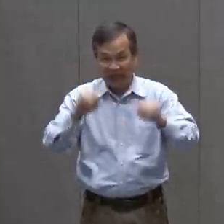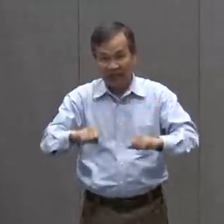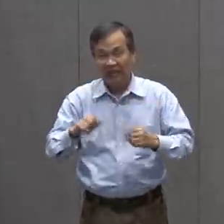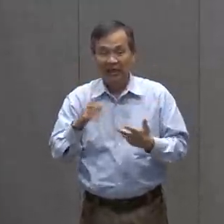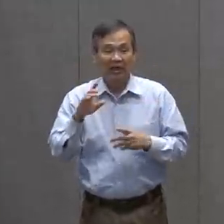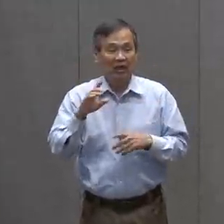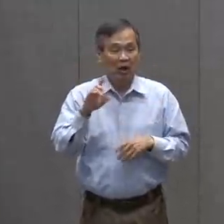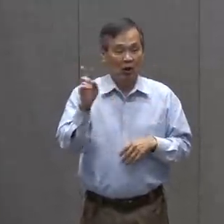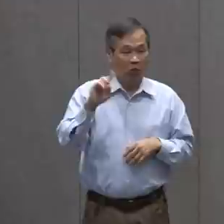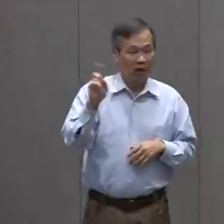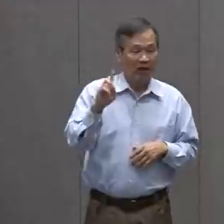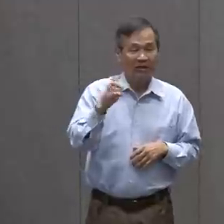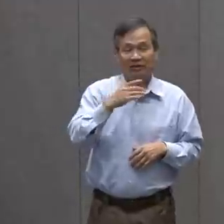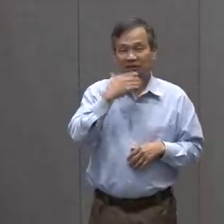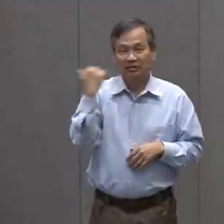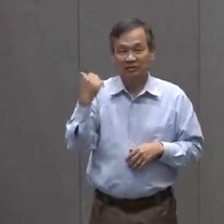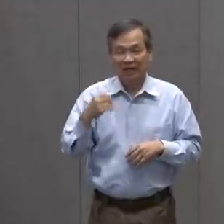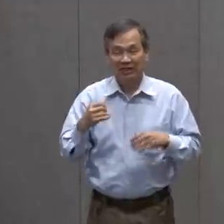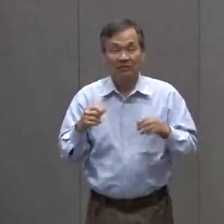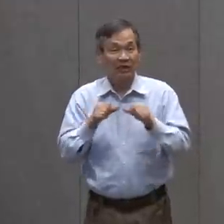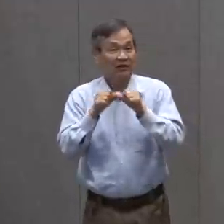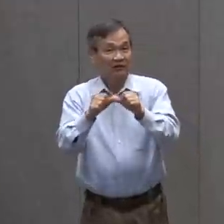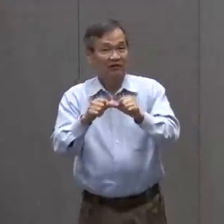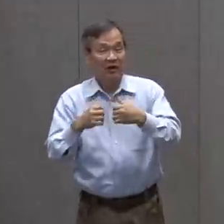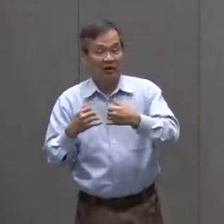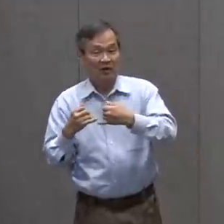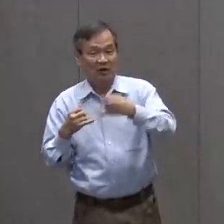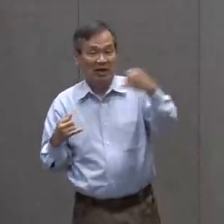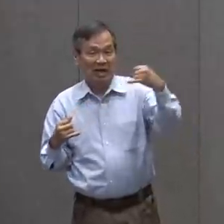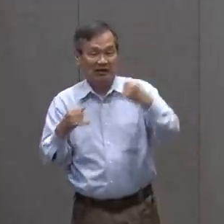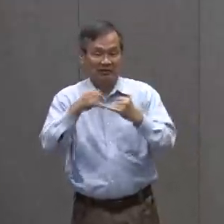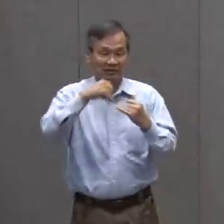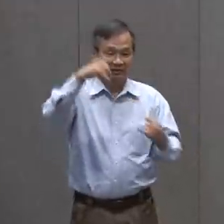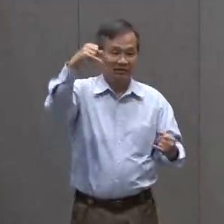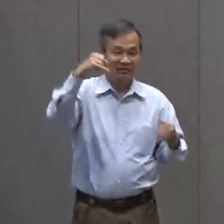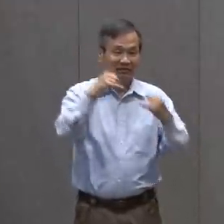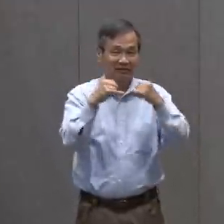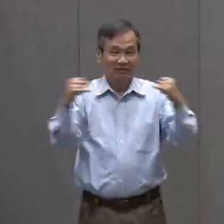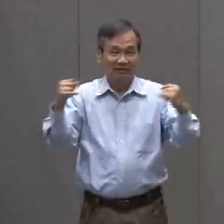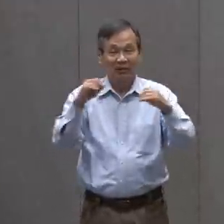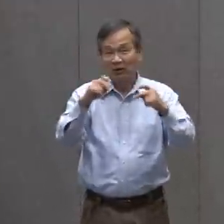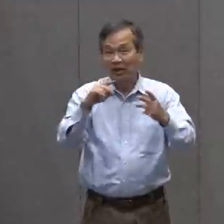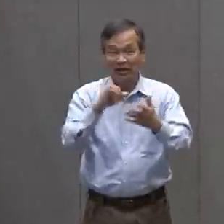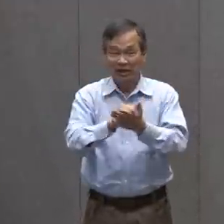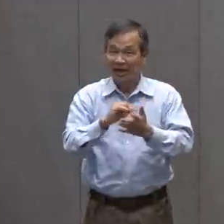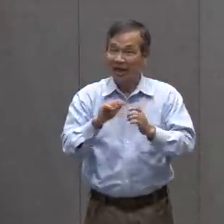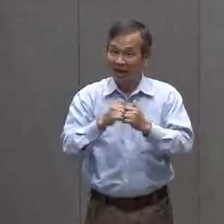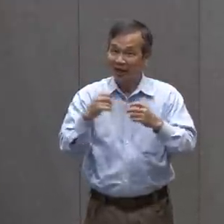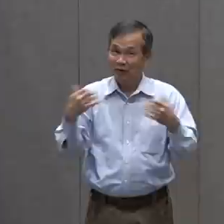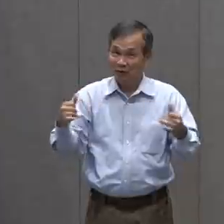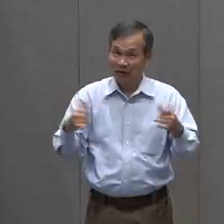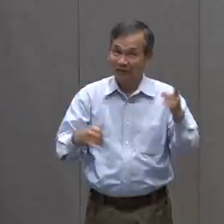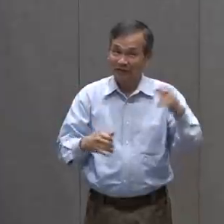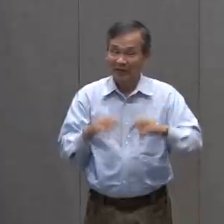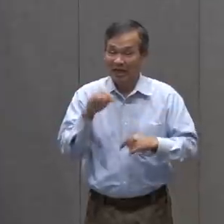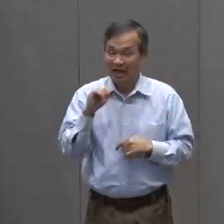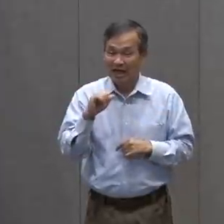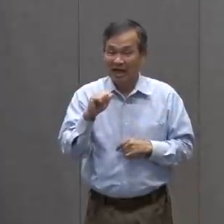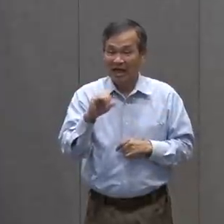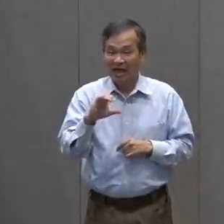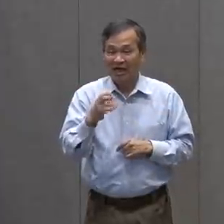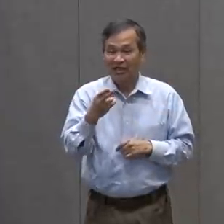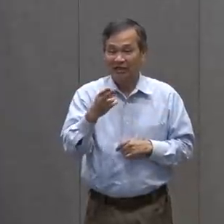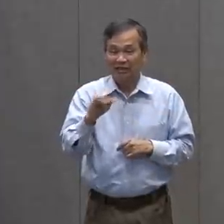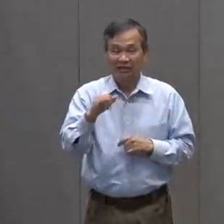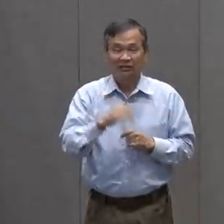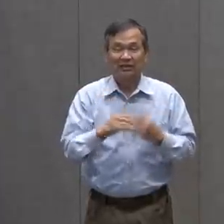on to the spots following along the lines where there could be another spot that is open. But that's how you play Achi.